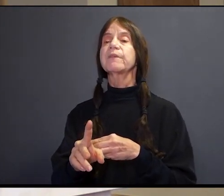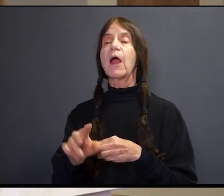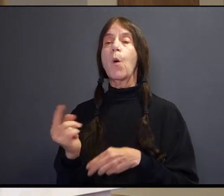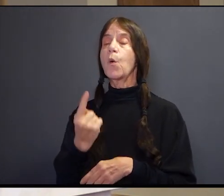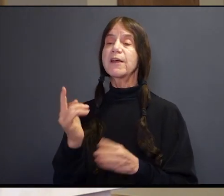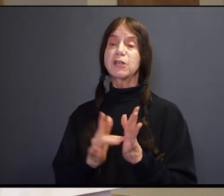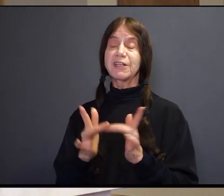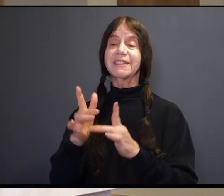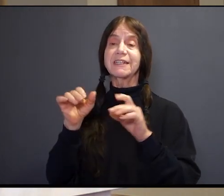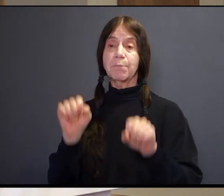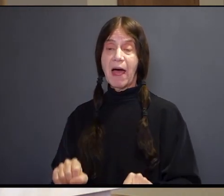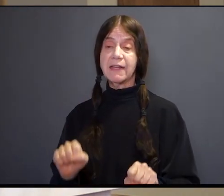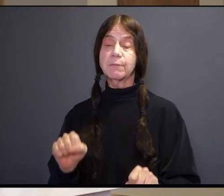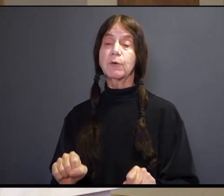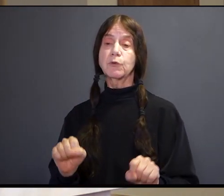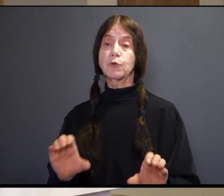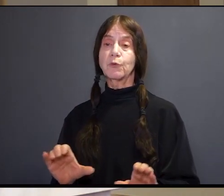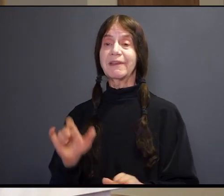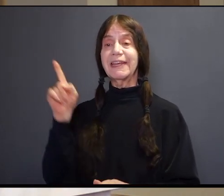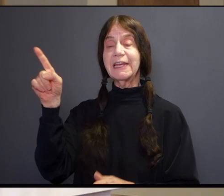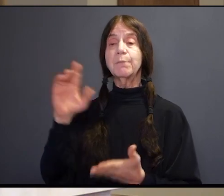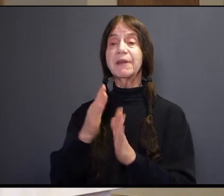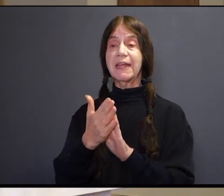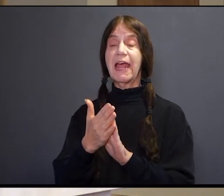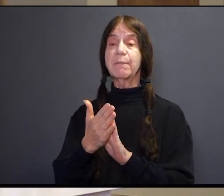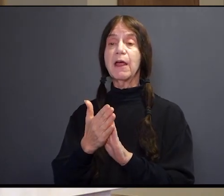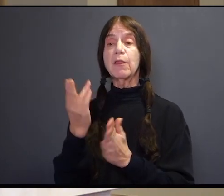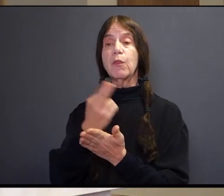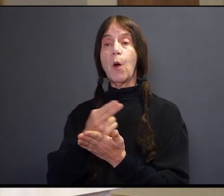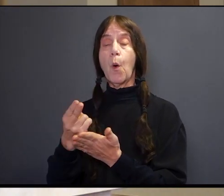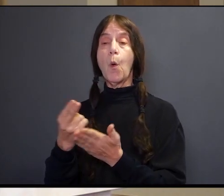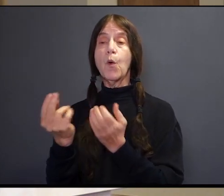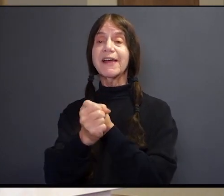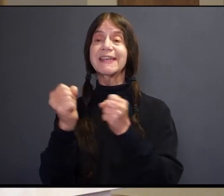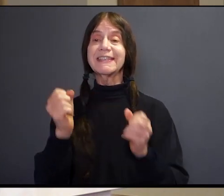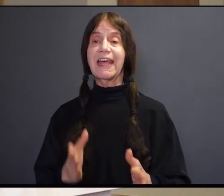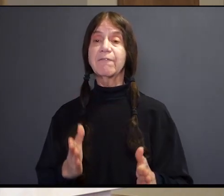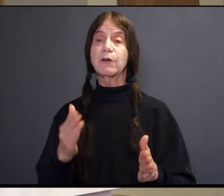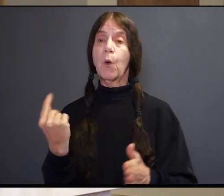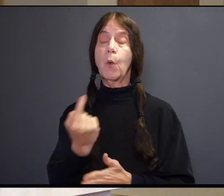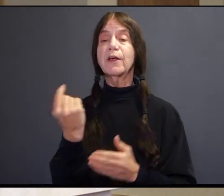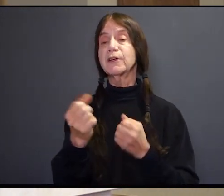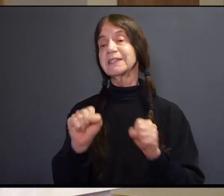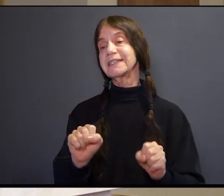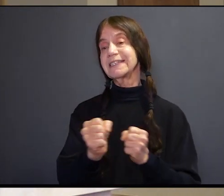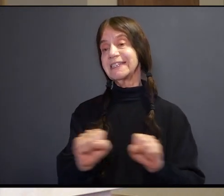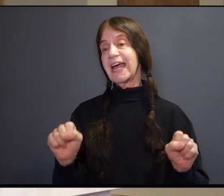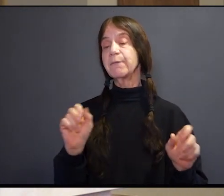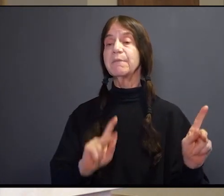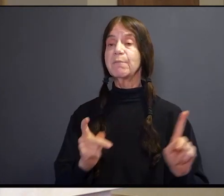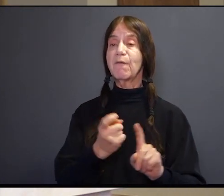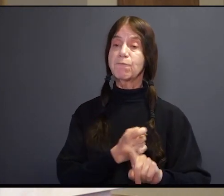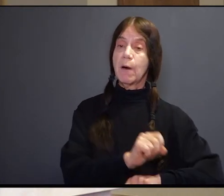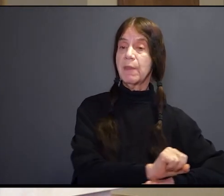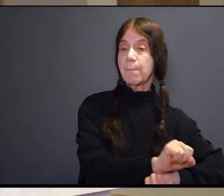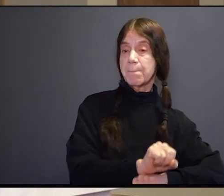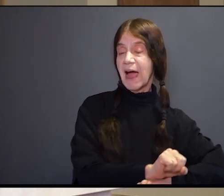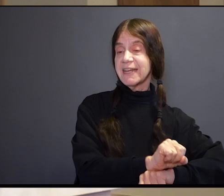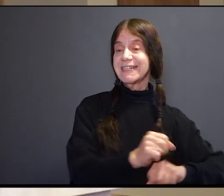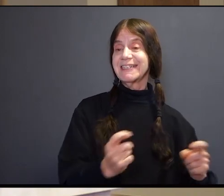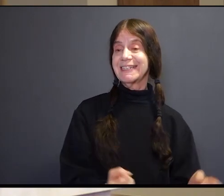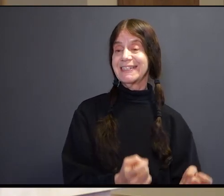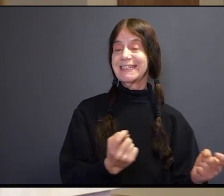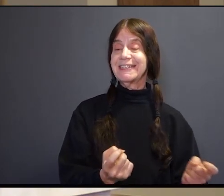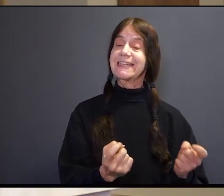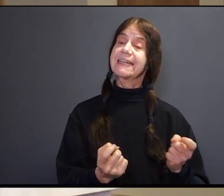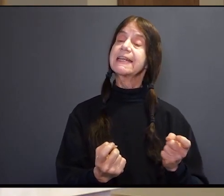do. He came to be the divine rescuer, who alone can deliver men from the consequences and